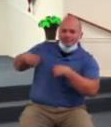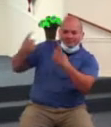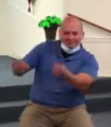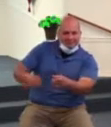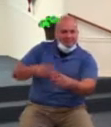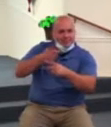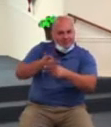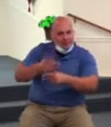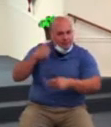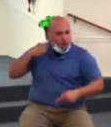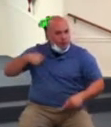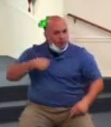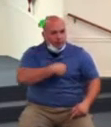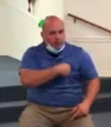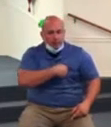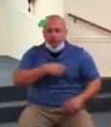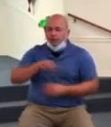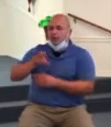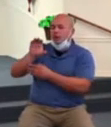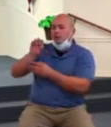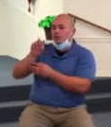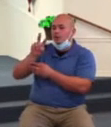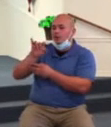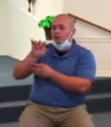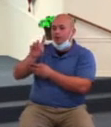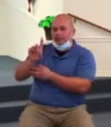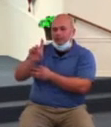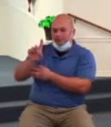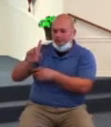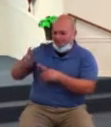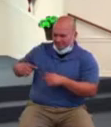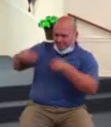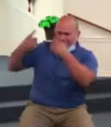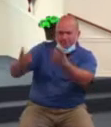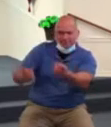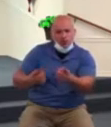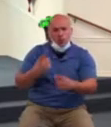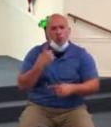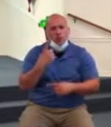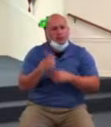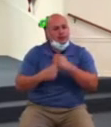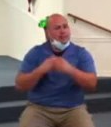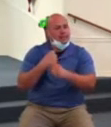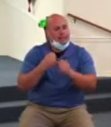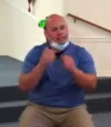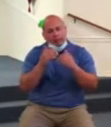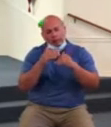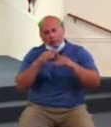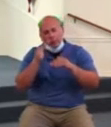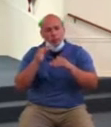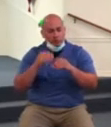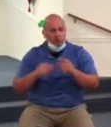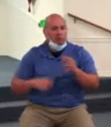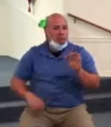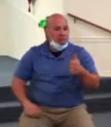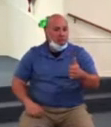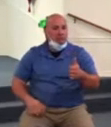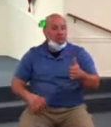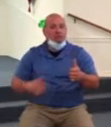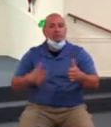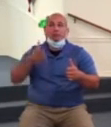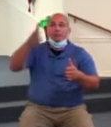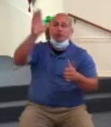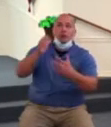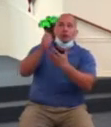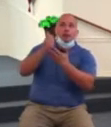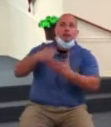year. COVID has been with us in the state of Washington for over a year now, and God help us. We're ready for it to be done. May